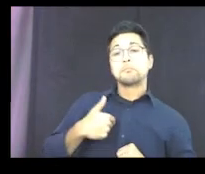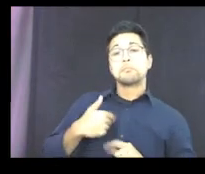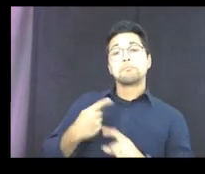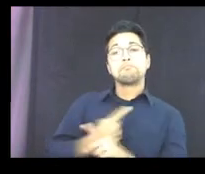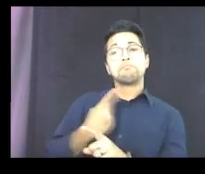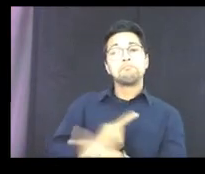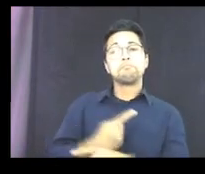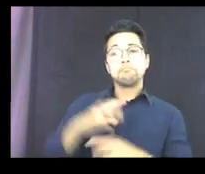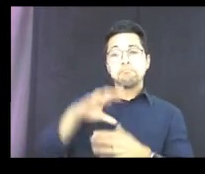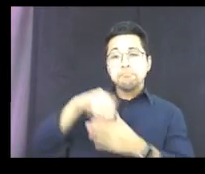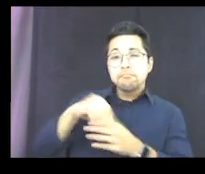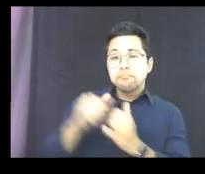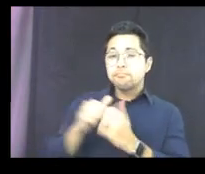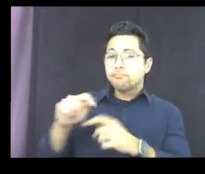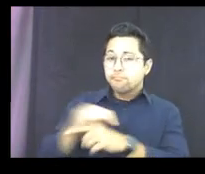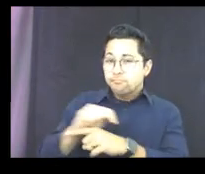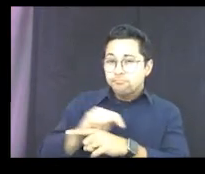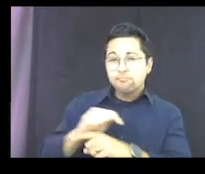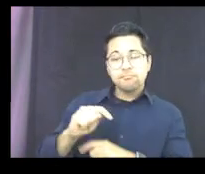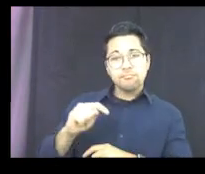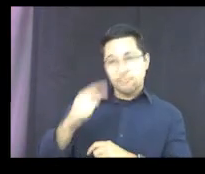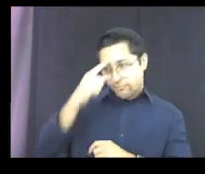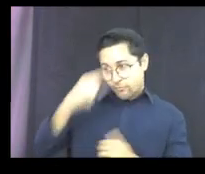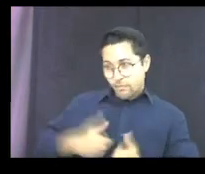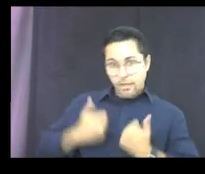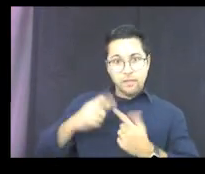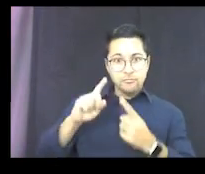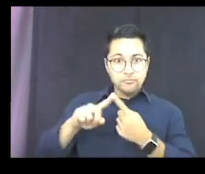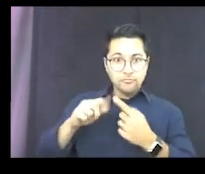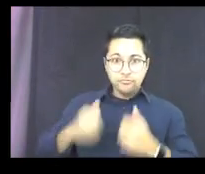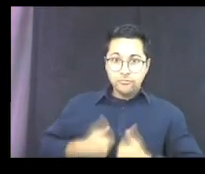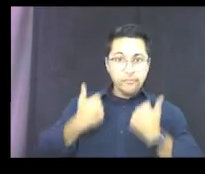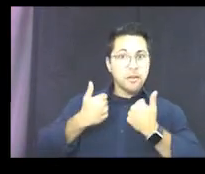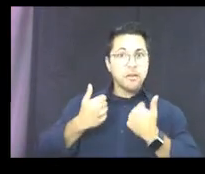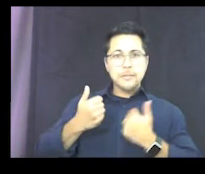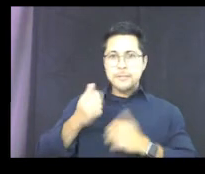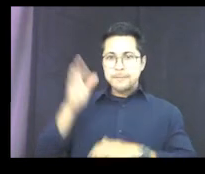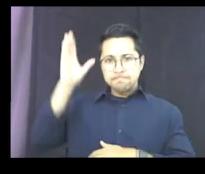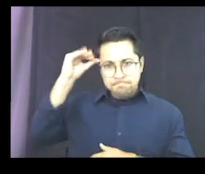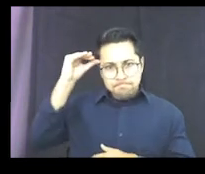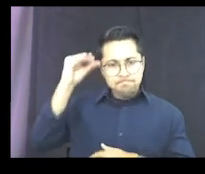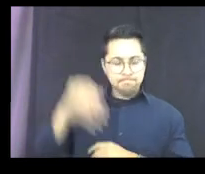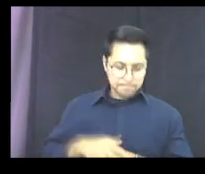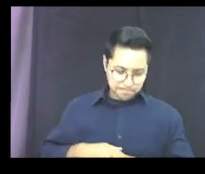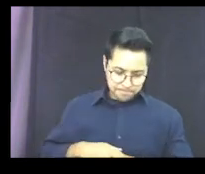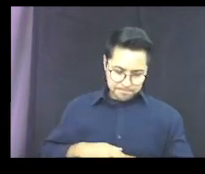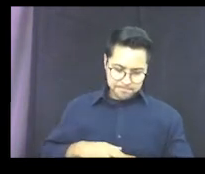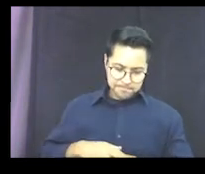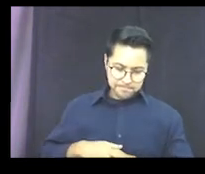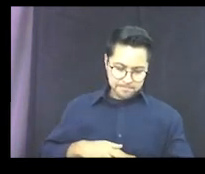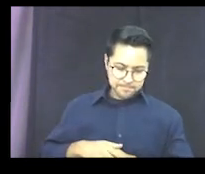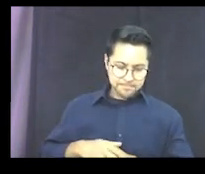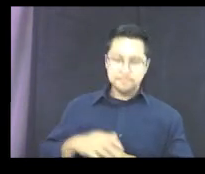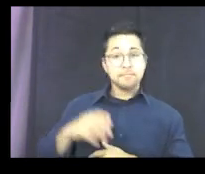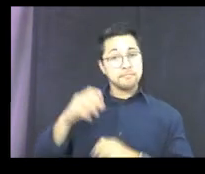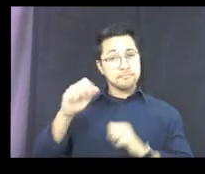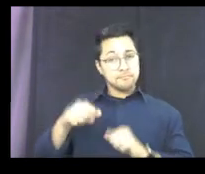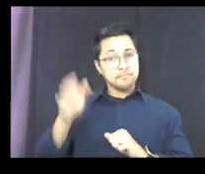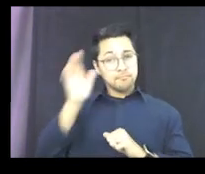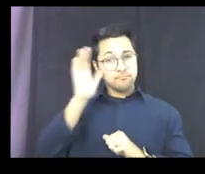regularly in training in life to survive, to plug in my resiliency. And it can be a